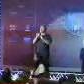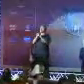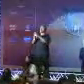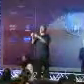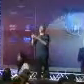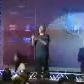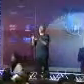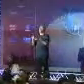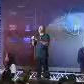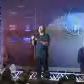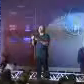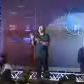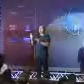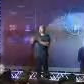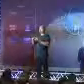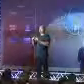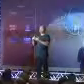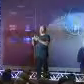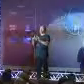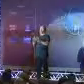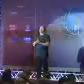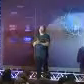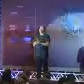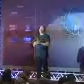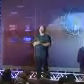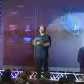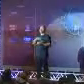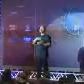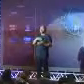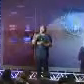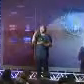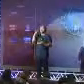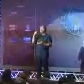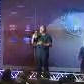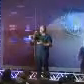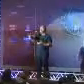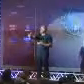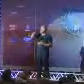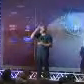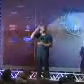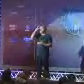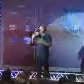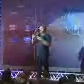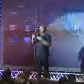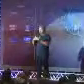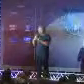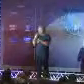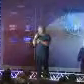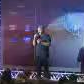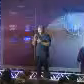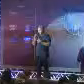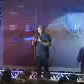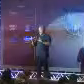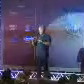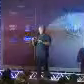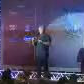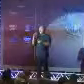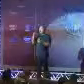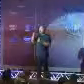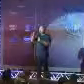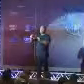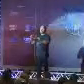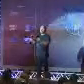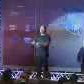that your university students learn today are good 42 years from today.